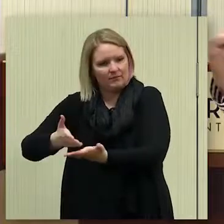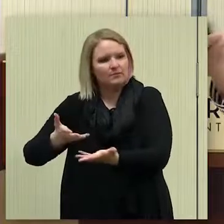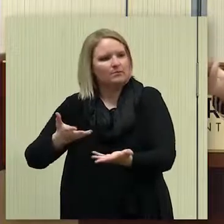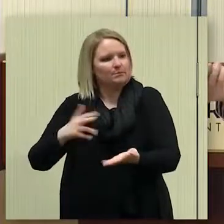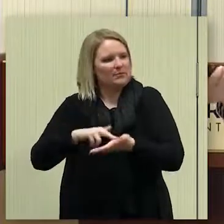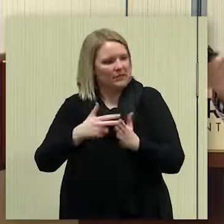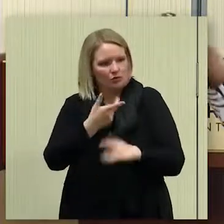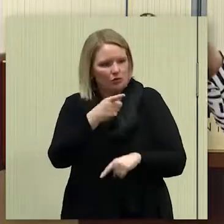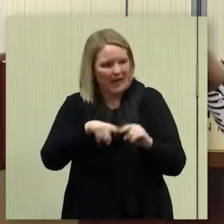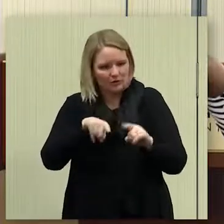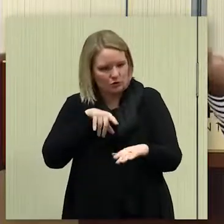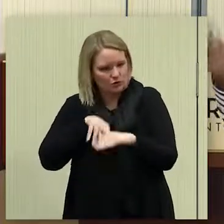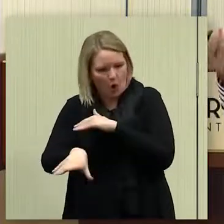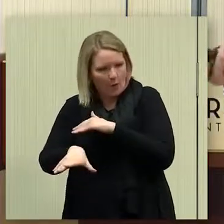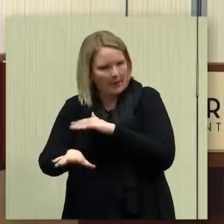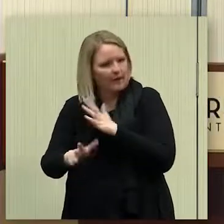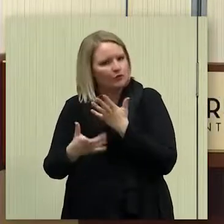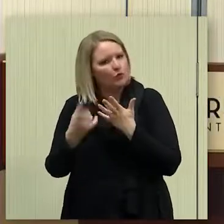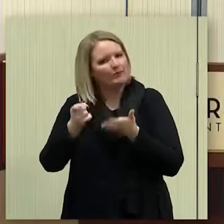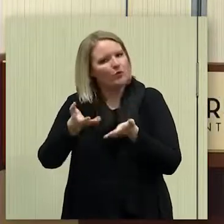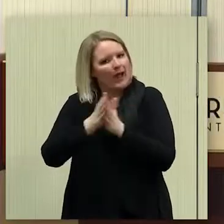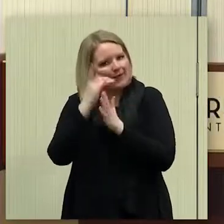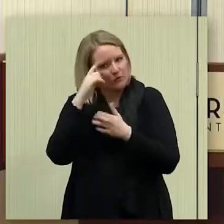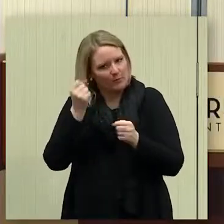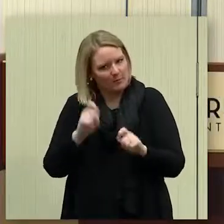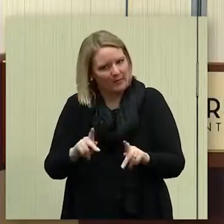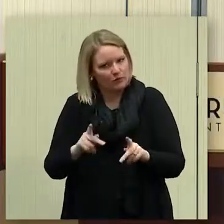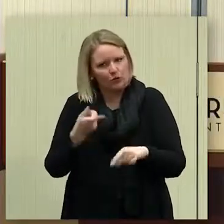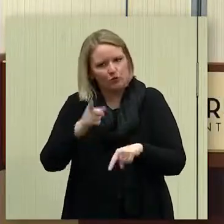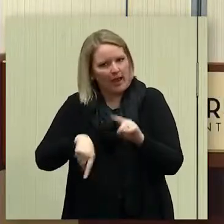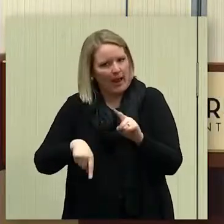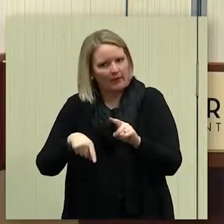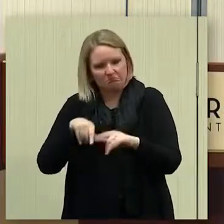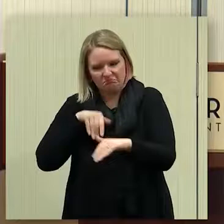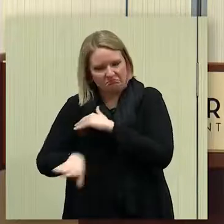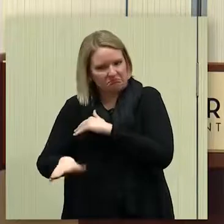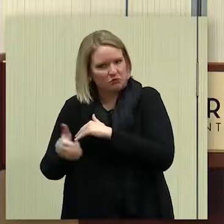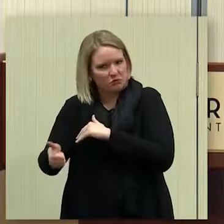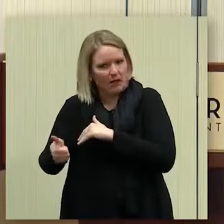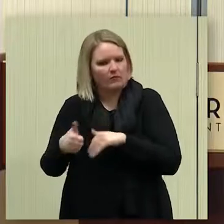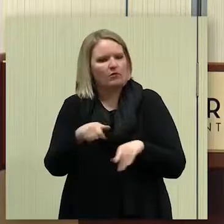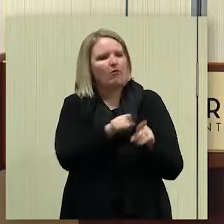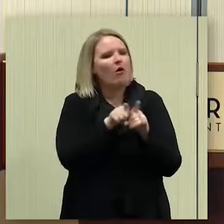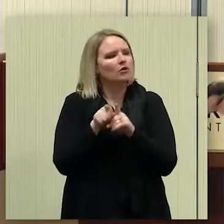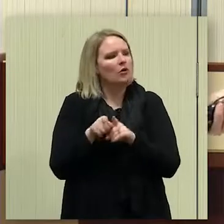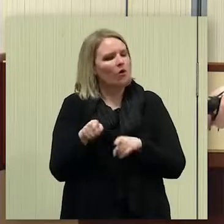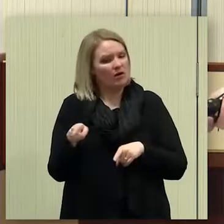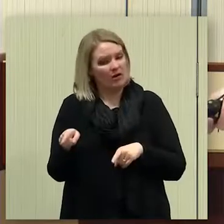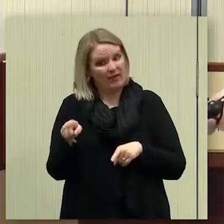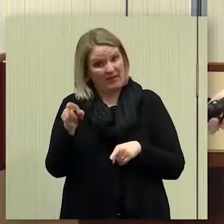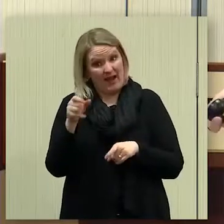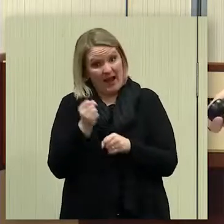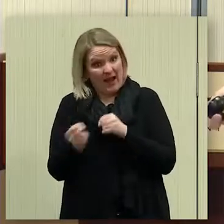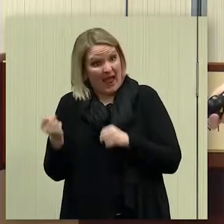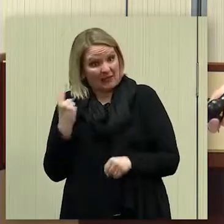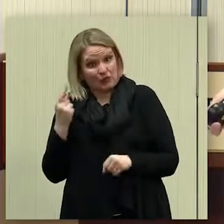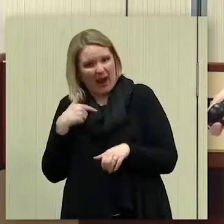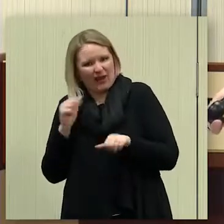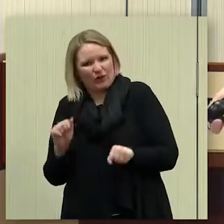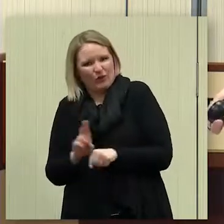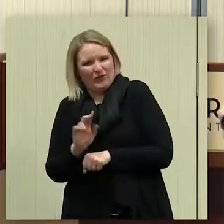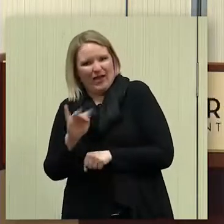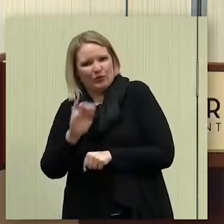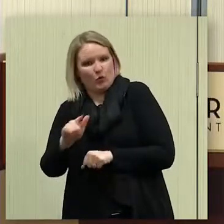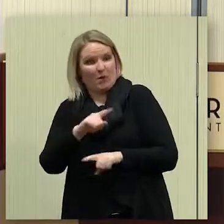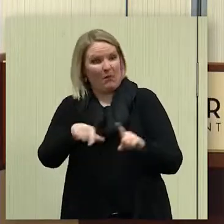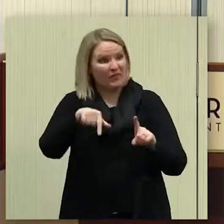So making it really obvious that this, you don't just help yourself. But I also think the point of, I could do this last year, but not with this group of kids, not so